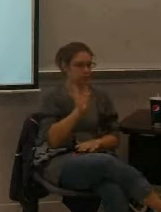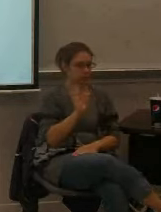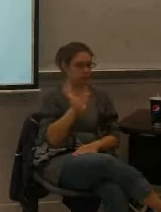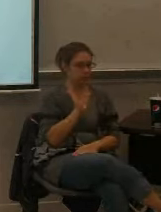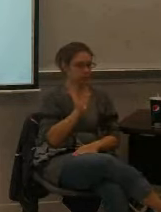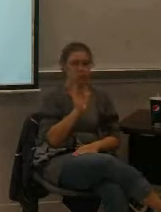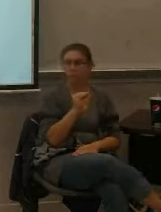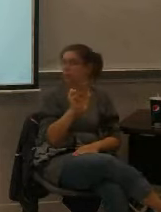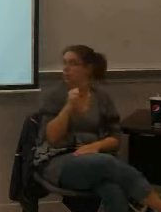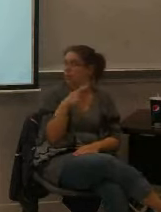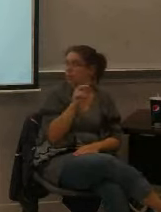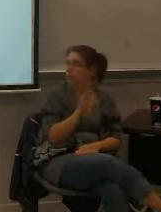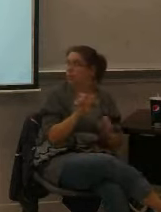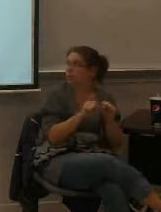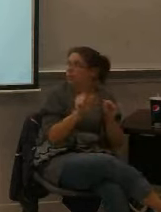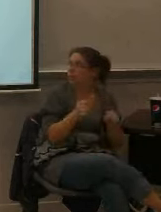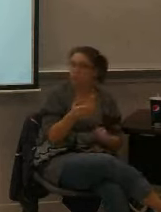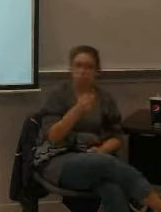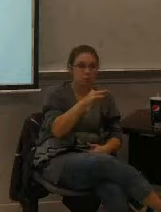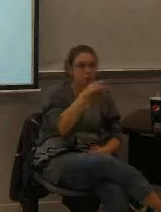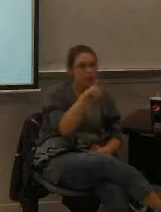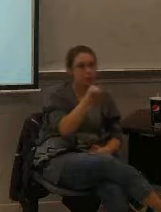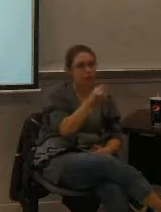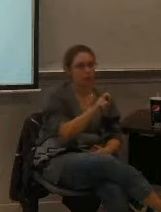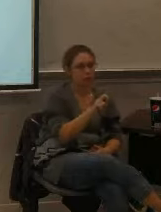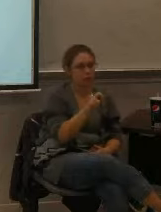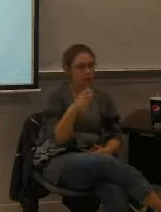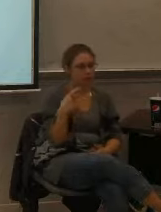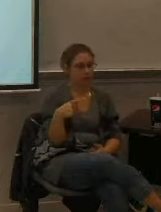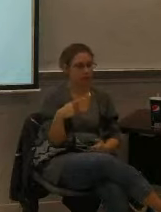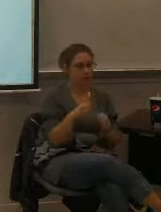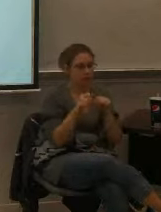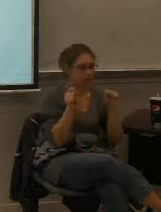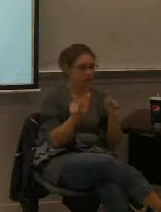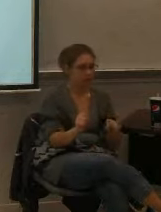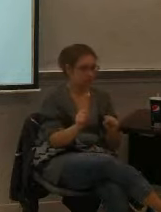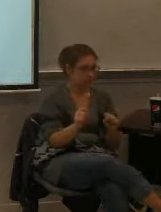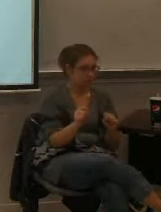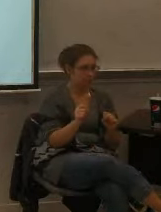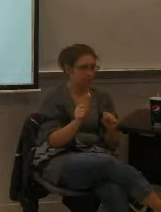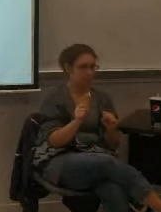And initially, septic systems were polluting the lake. So again, this phosphorus system,